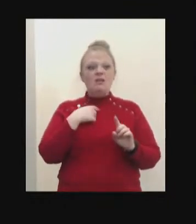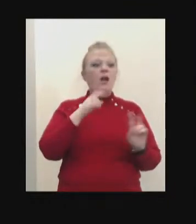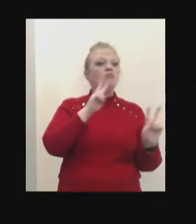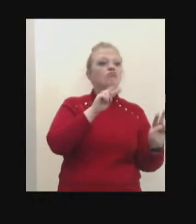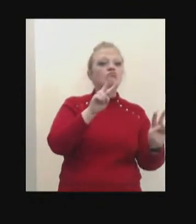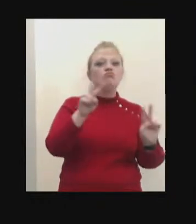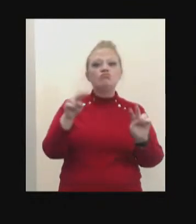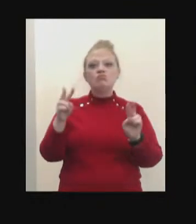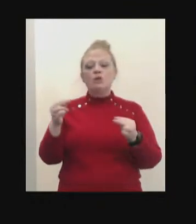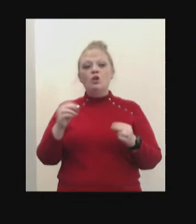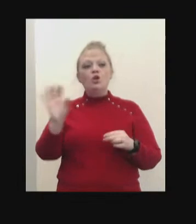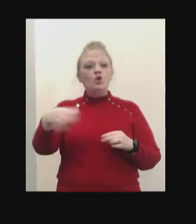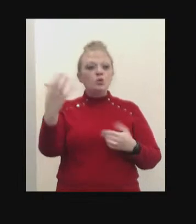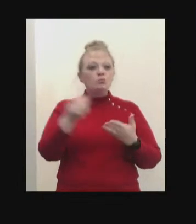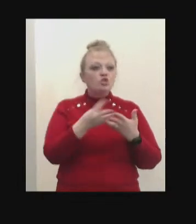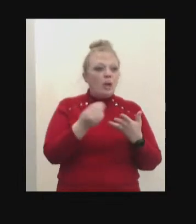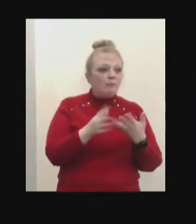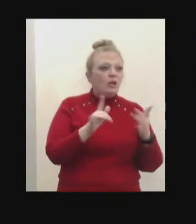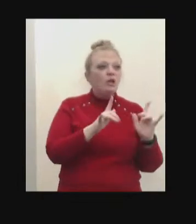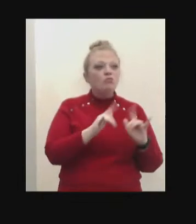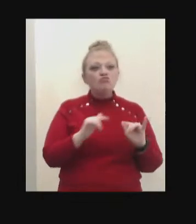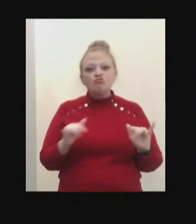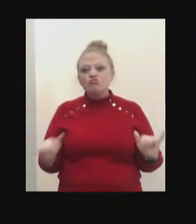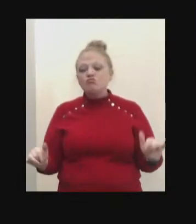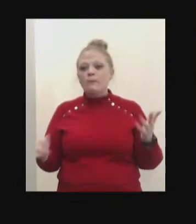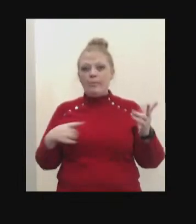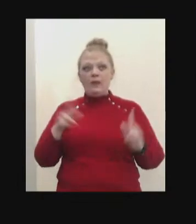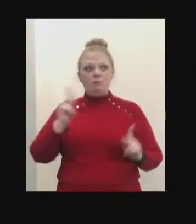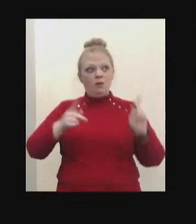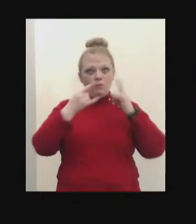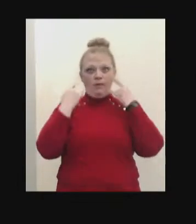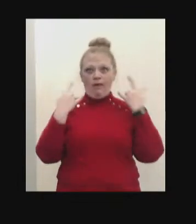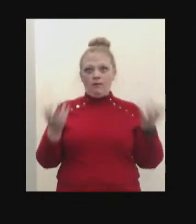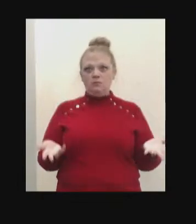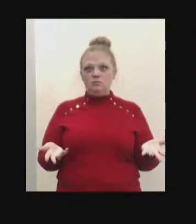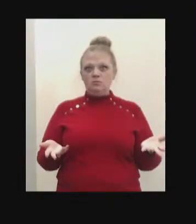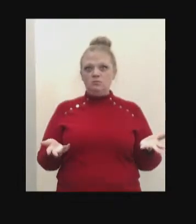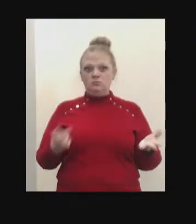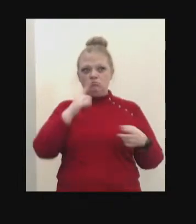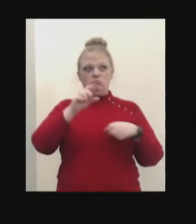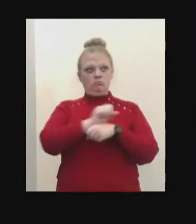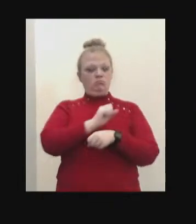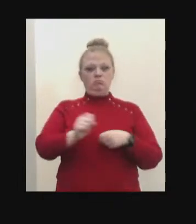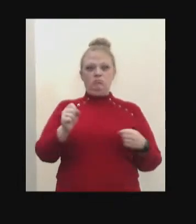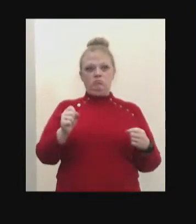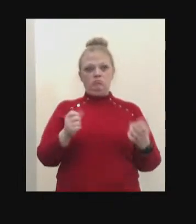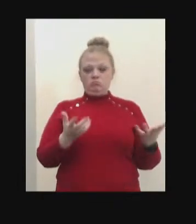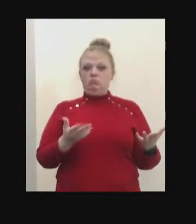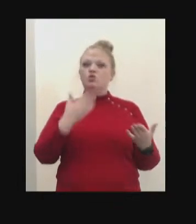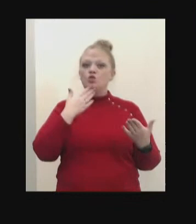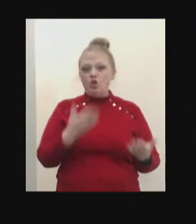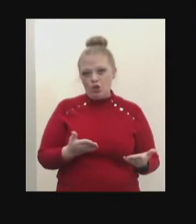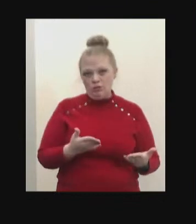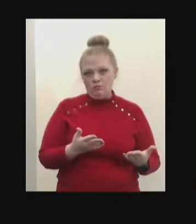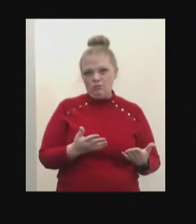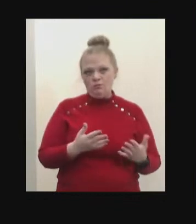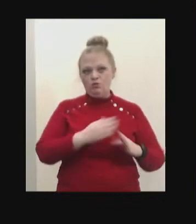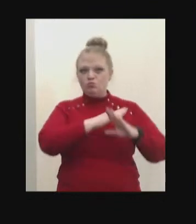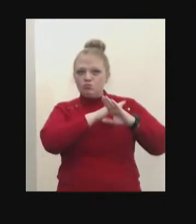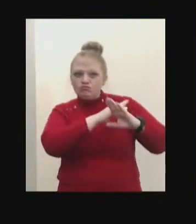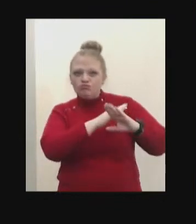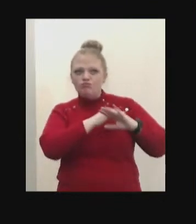shopping and so forth, and people were wearing masks. And it's a good thing because it's protecting the public. It's protecting